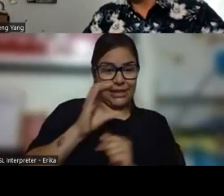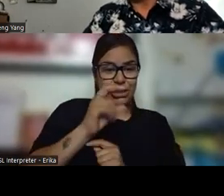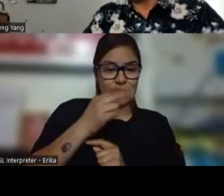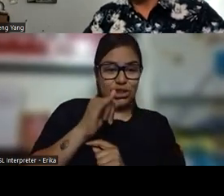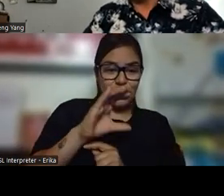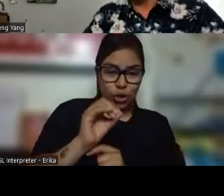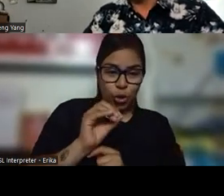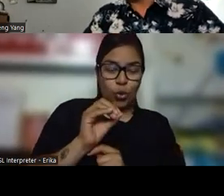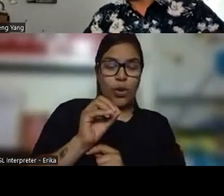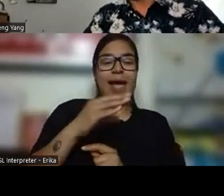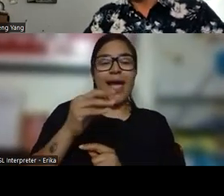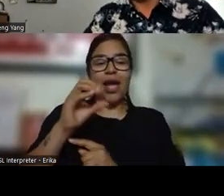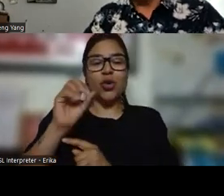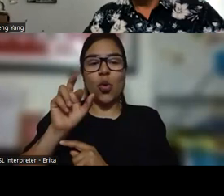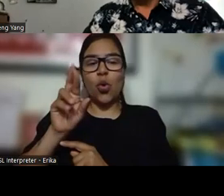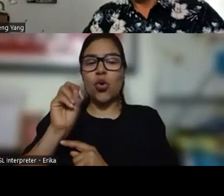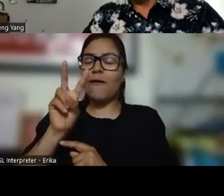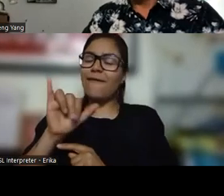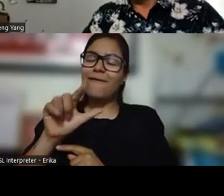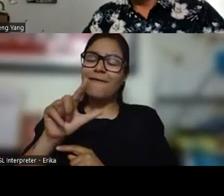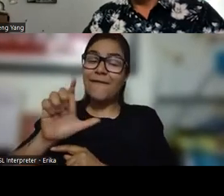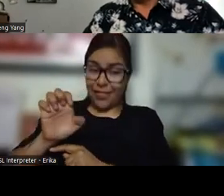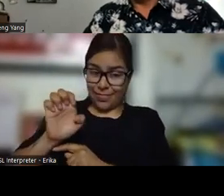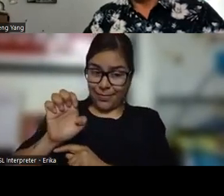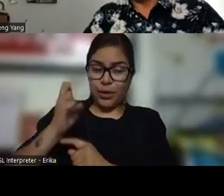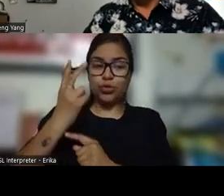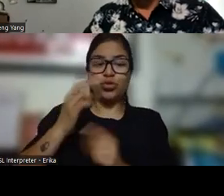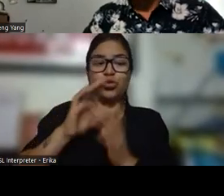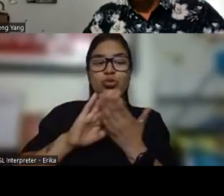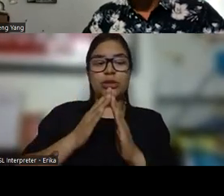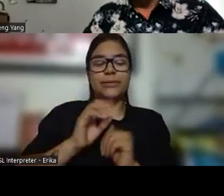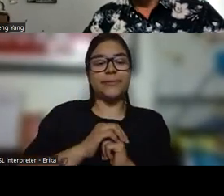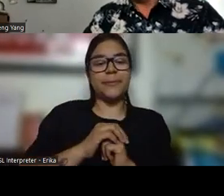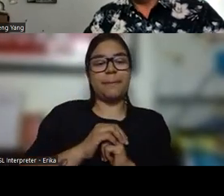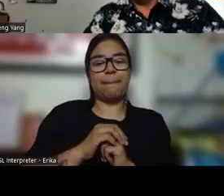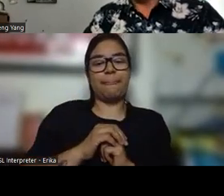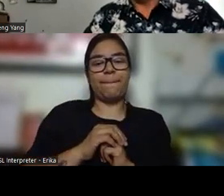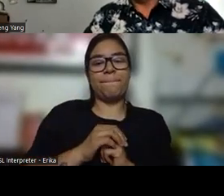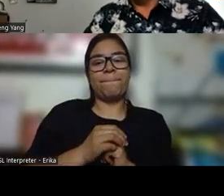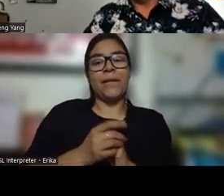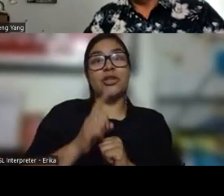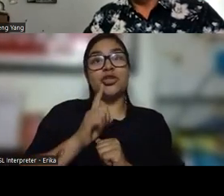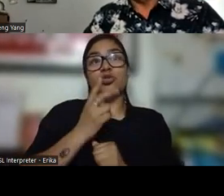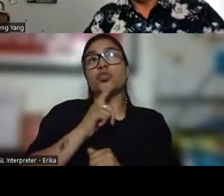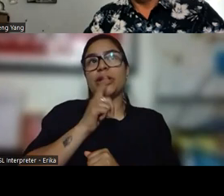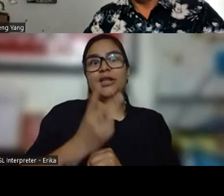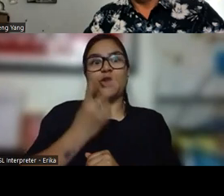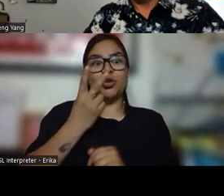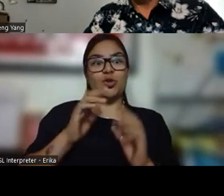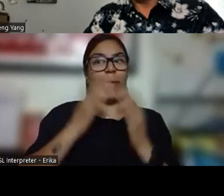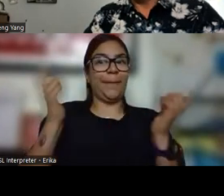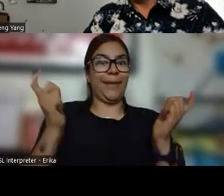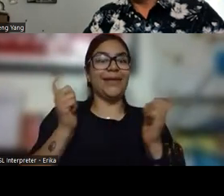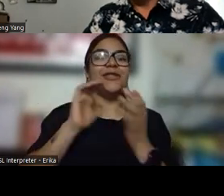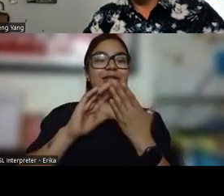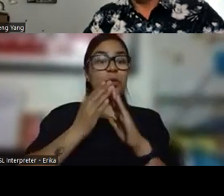between about 20 miles away apart. And that's the majority of the two major cities of the Hmong we live the most.